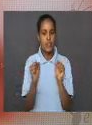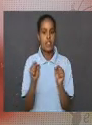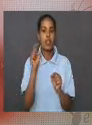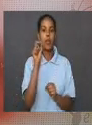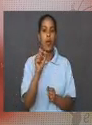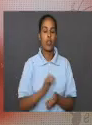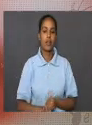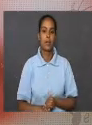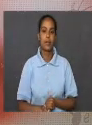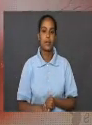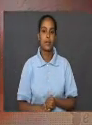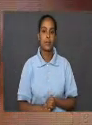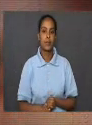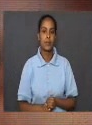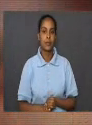point.